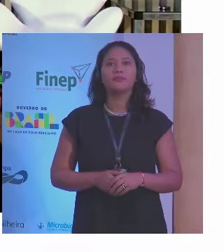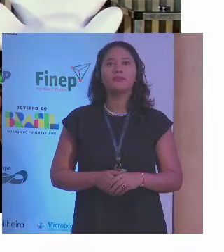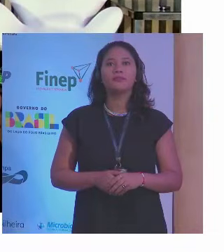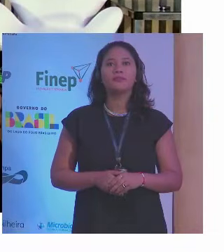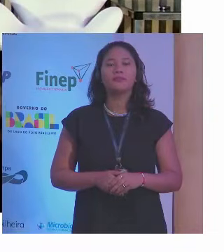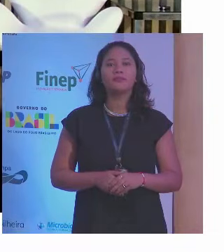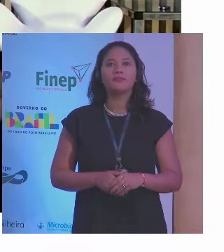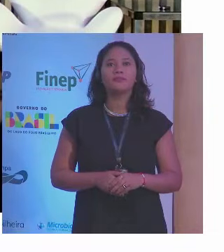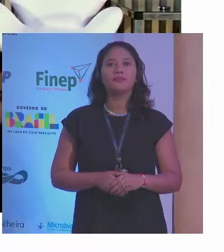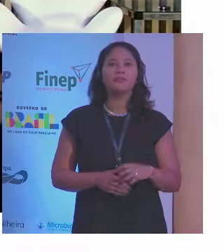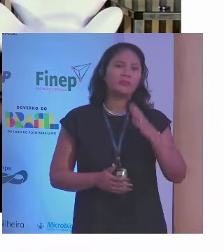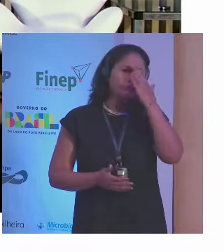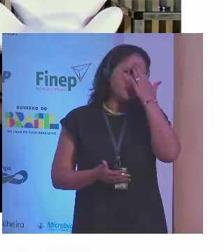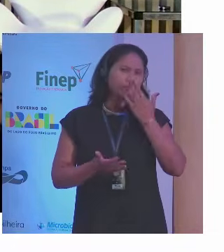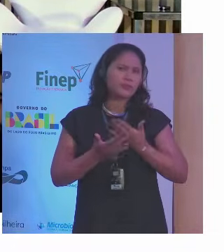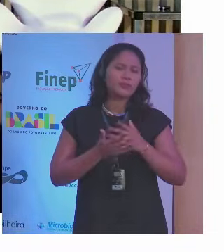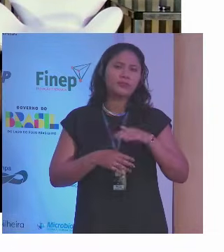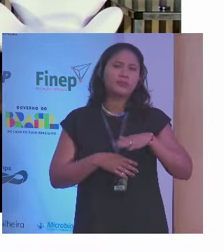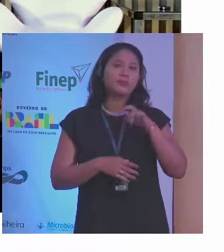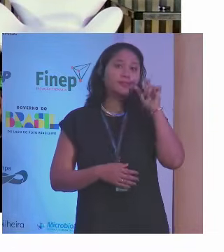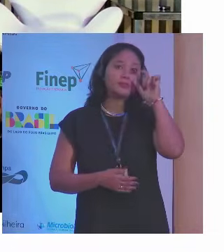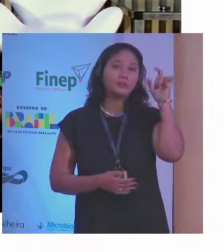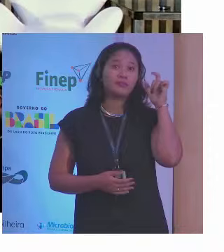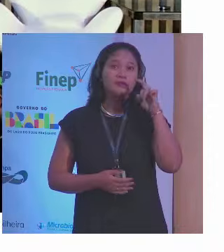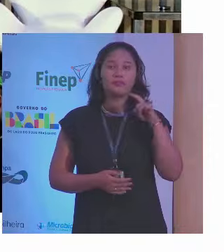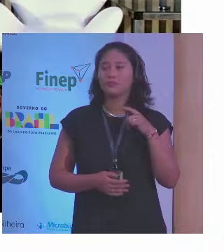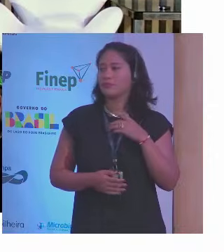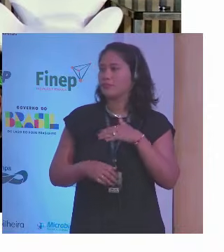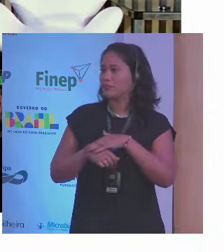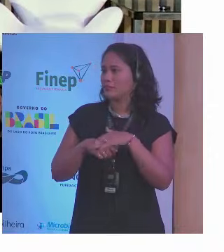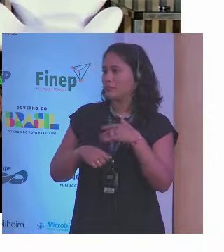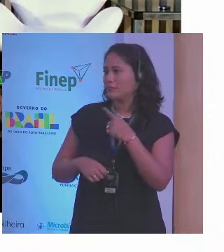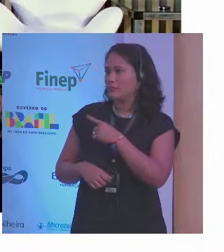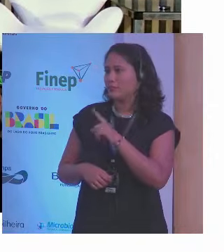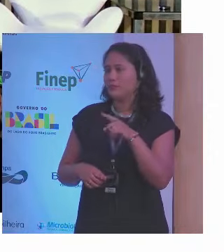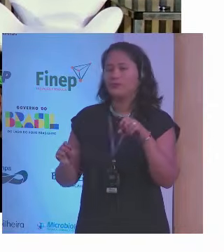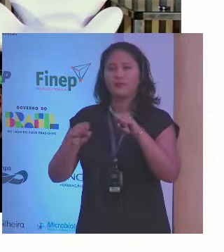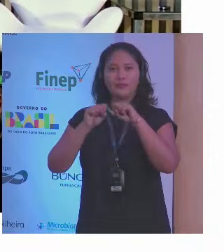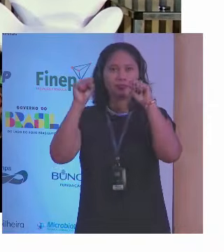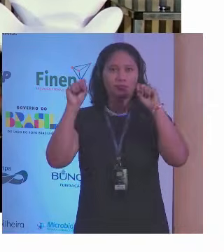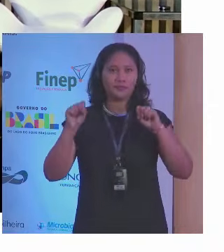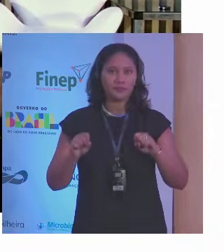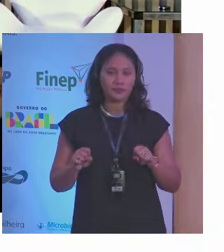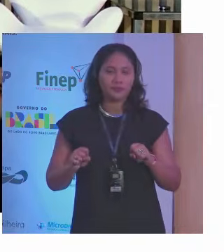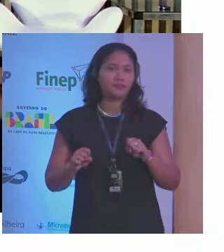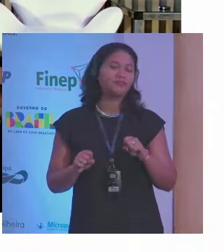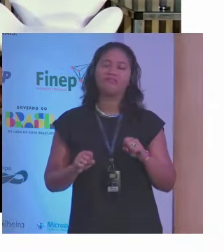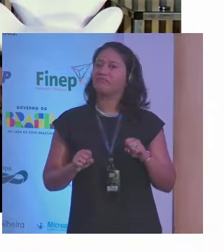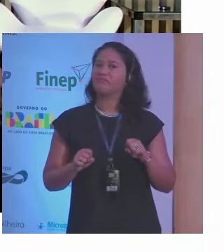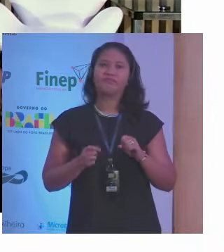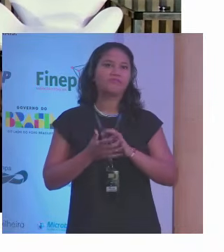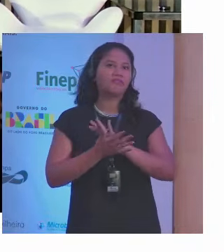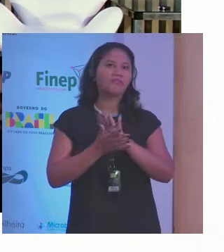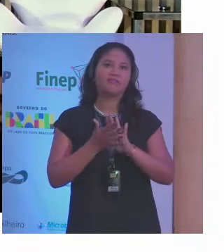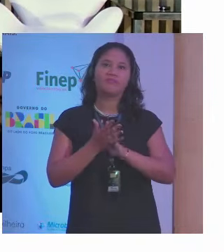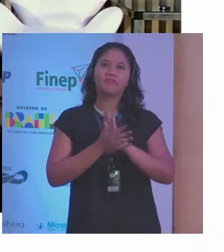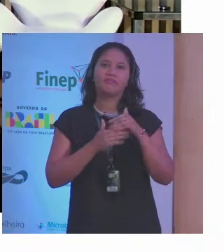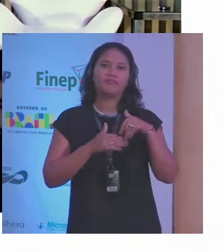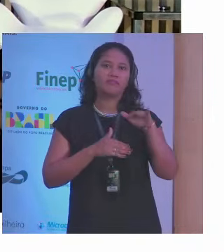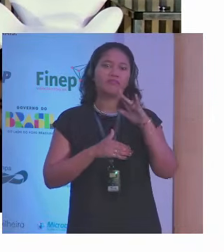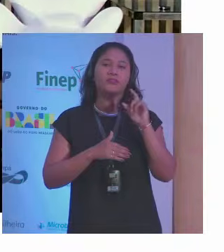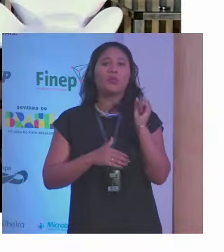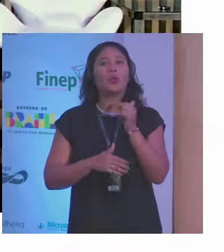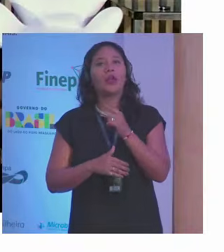interesting. But I repeat what I said. I mean, this system doesn't say more than what you say. My goal,